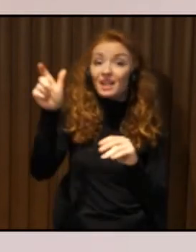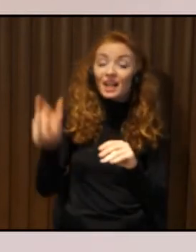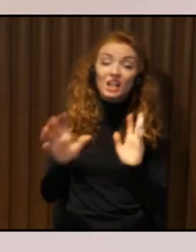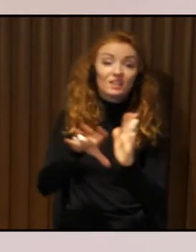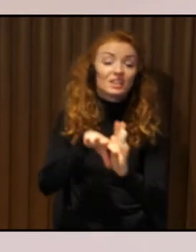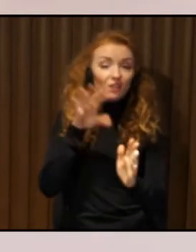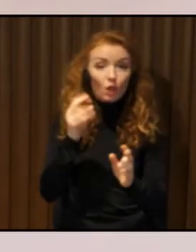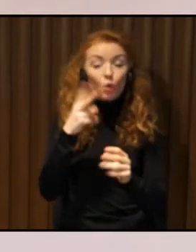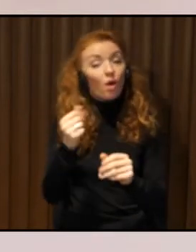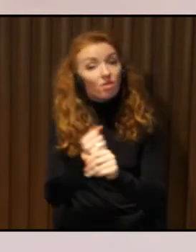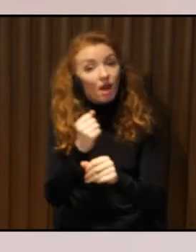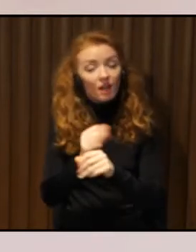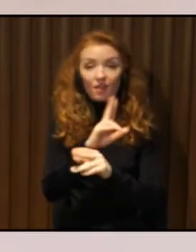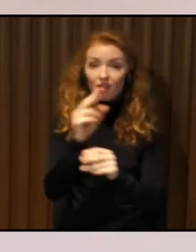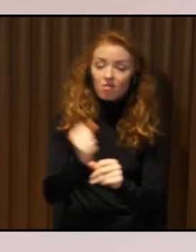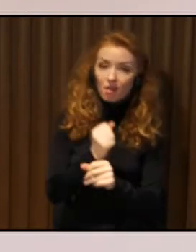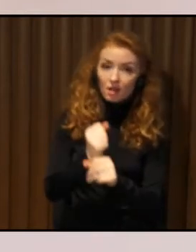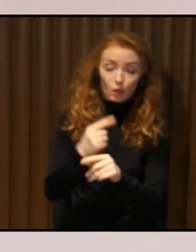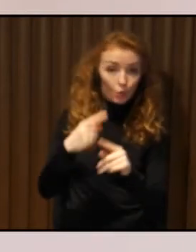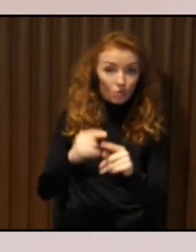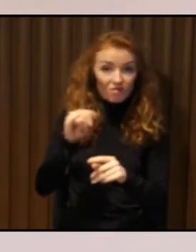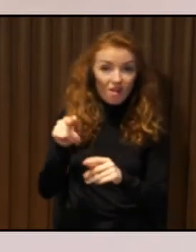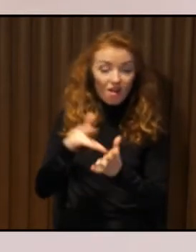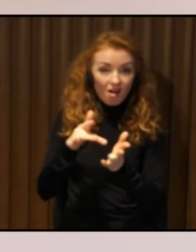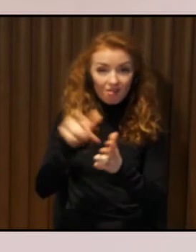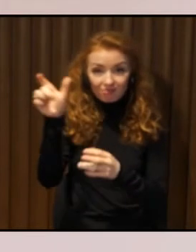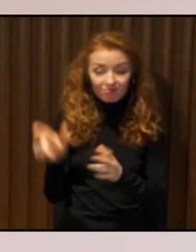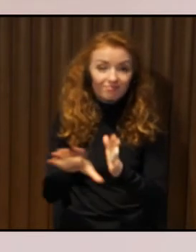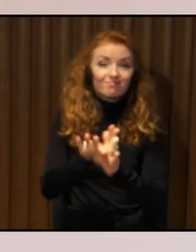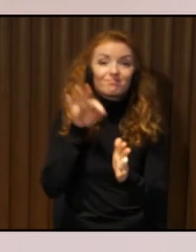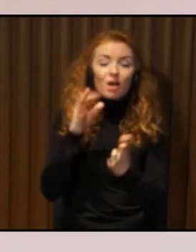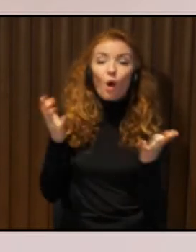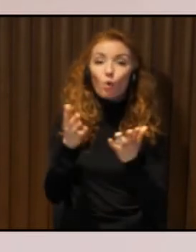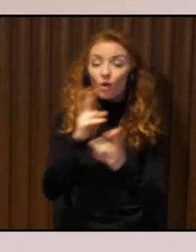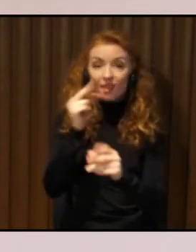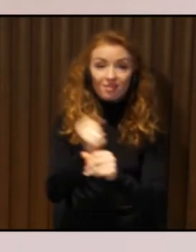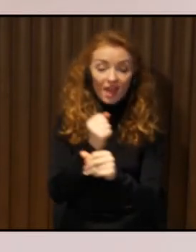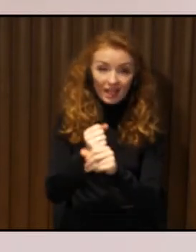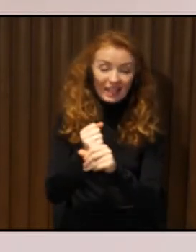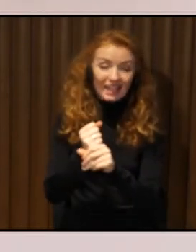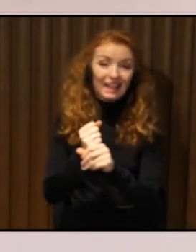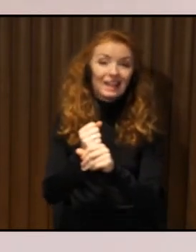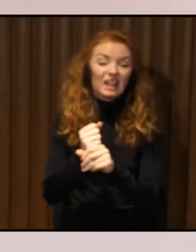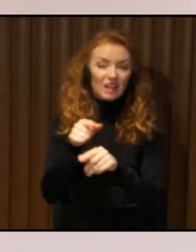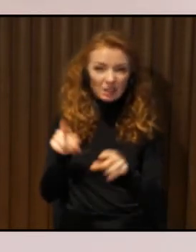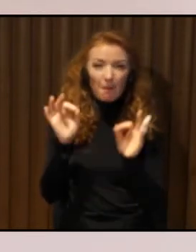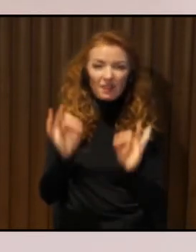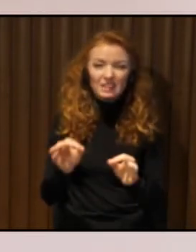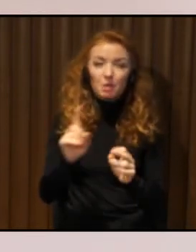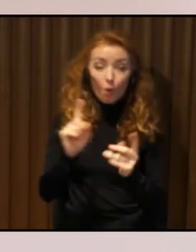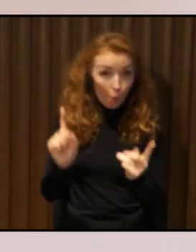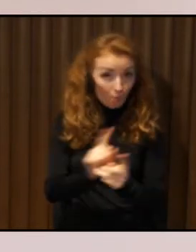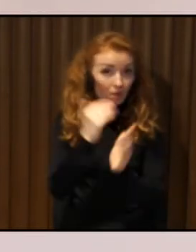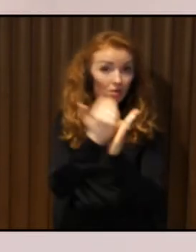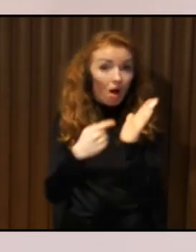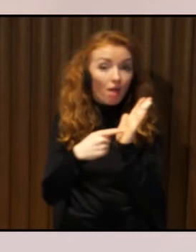do. And if anybody chooses not to do something that is that you have to do by law, so it's a